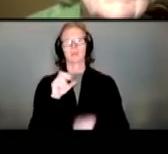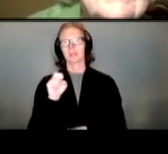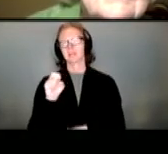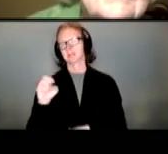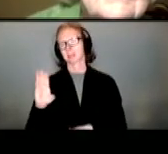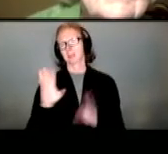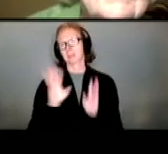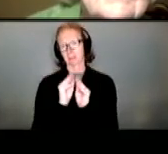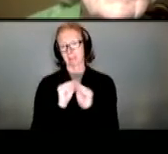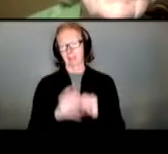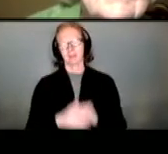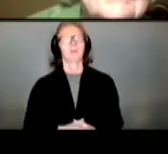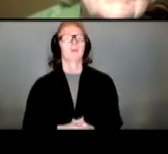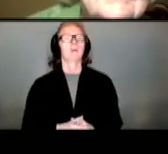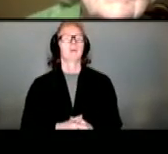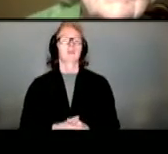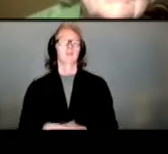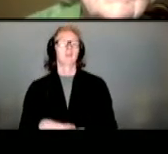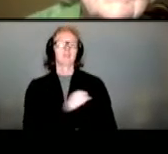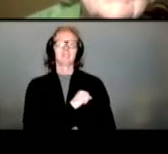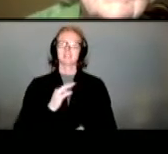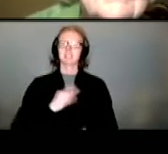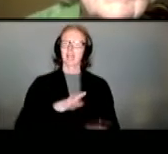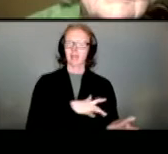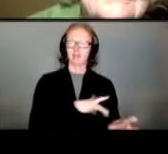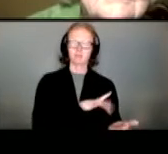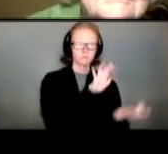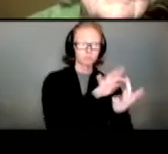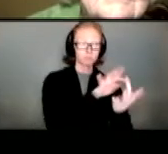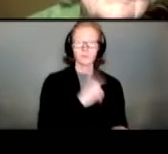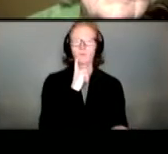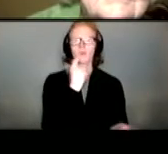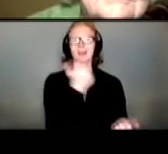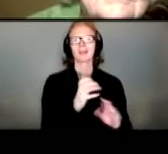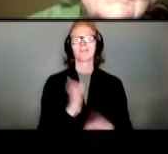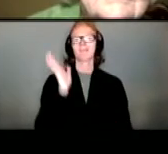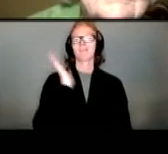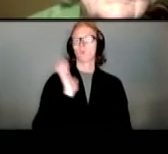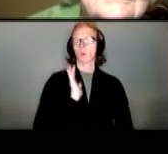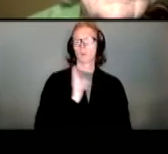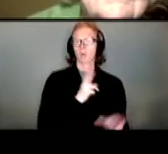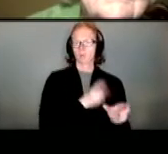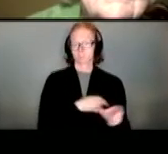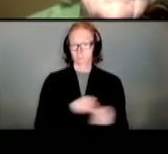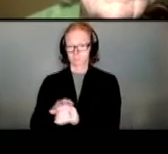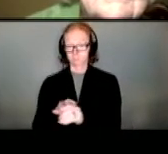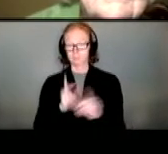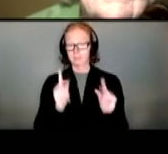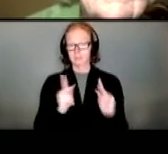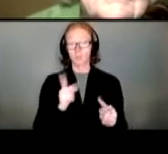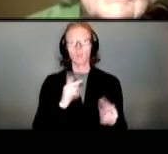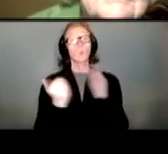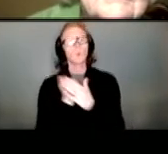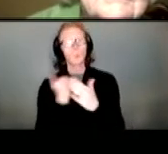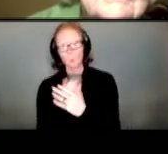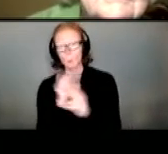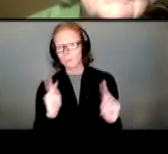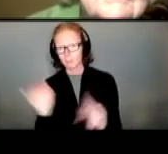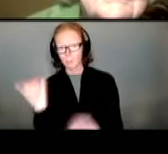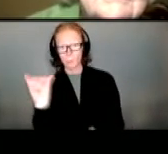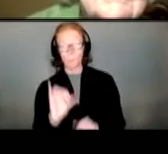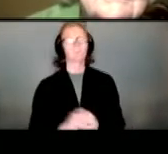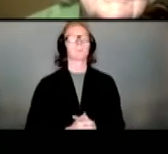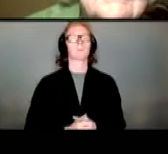I have the staff reach out to all of our former participants. I try to find some new participants. I